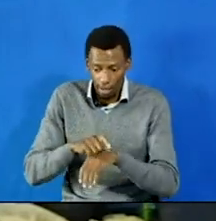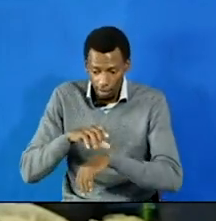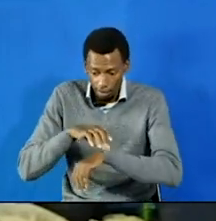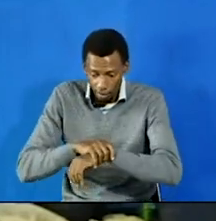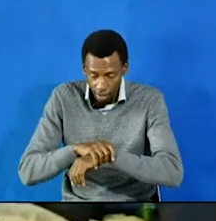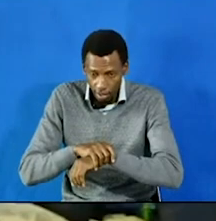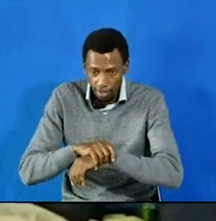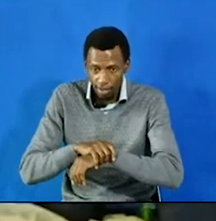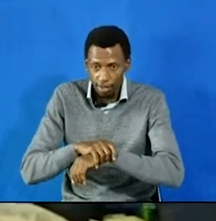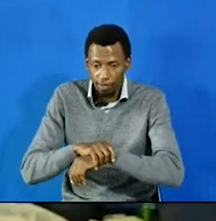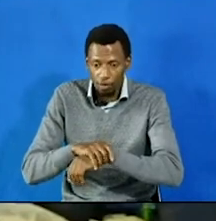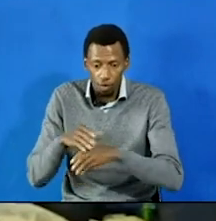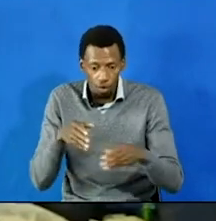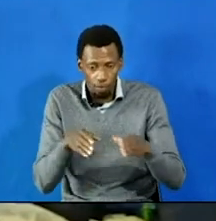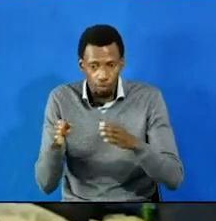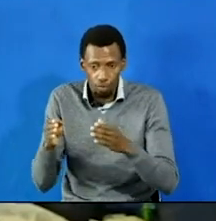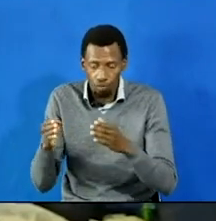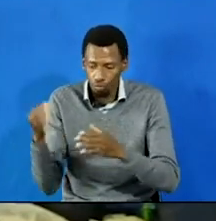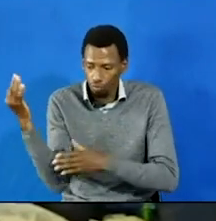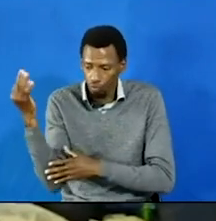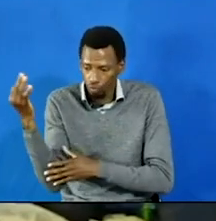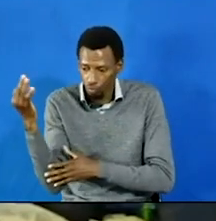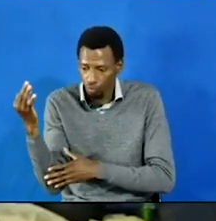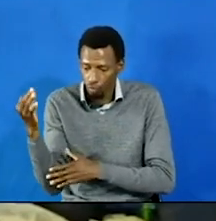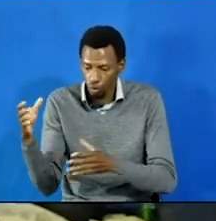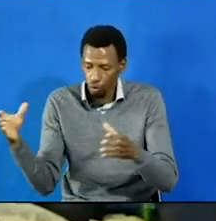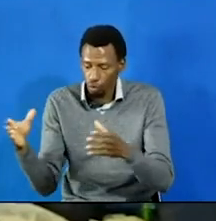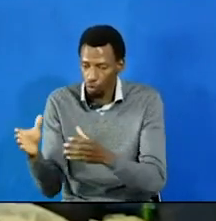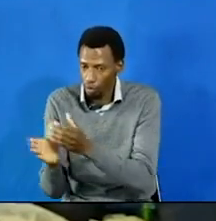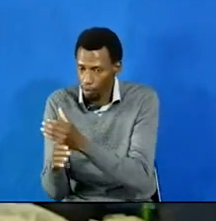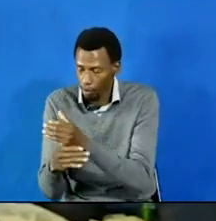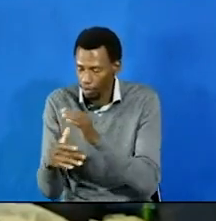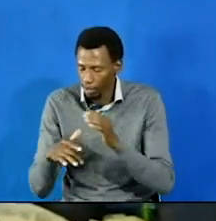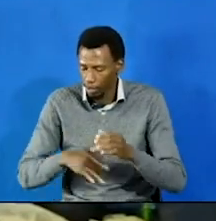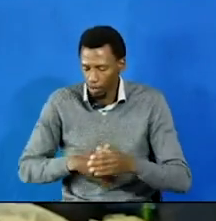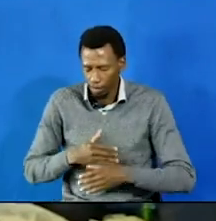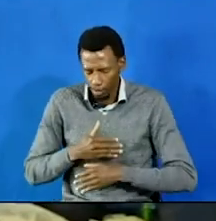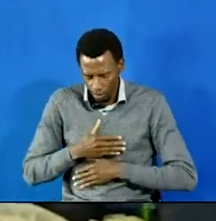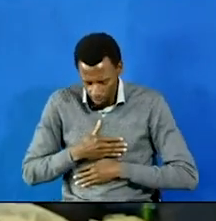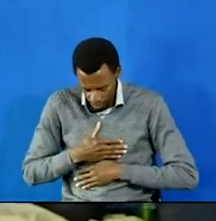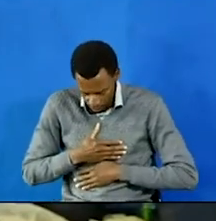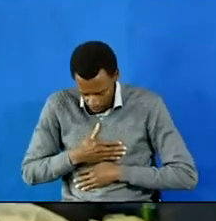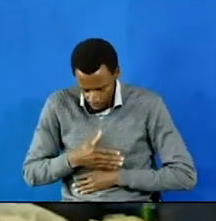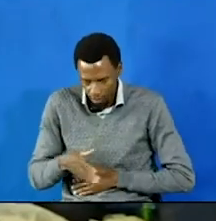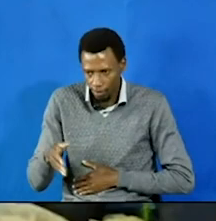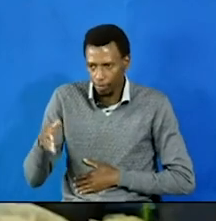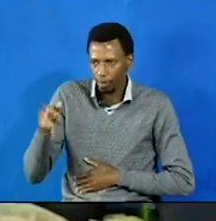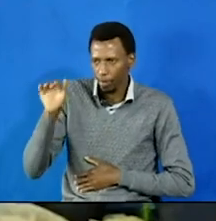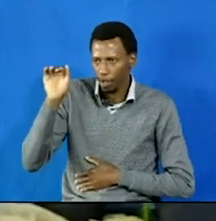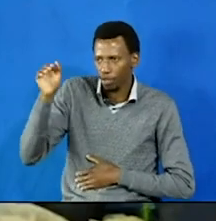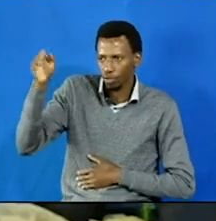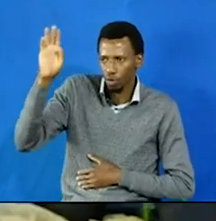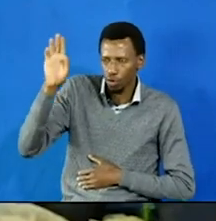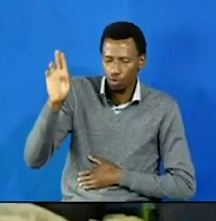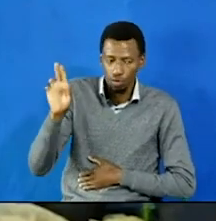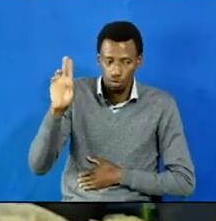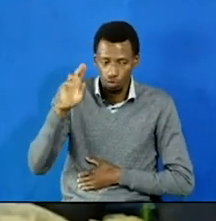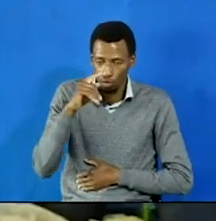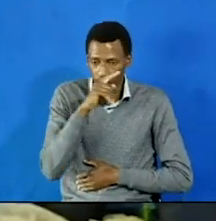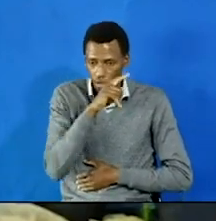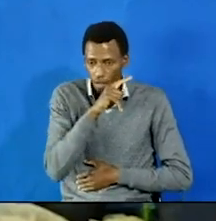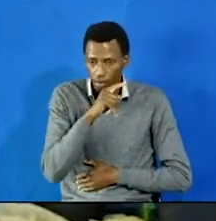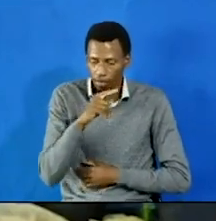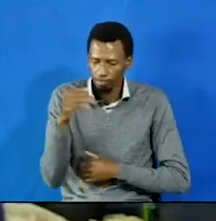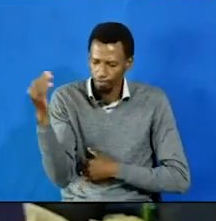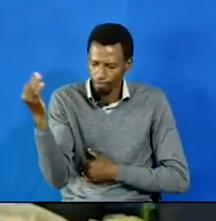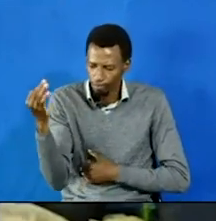to talk to ambassadors, I'm very much humbled and ask God to use me to share with them